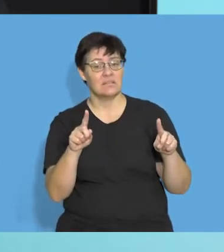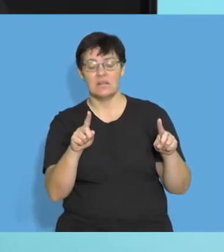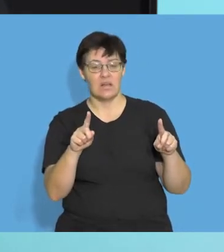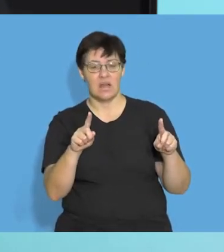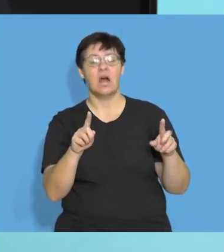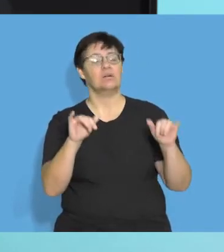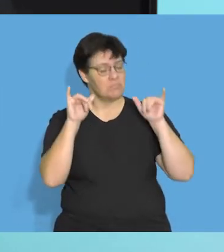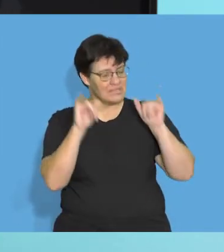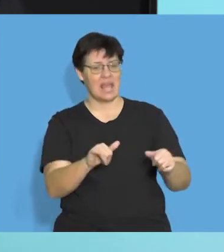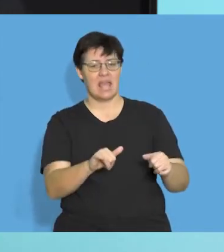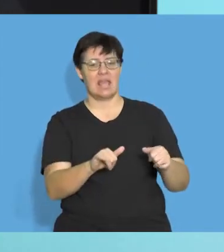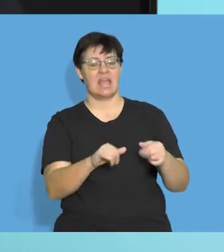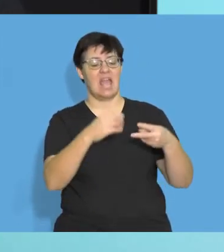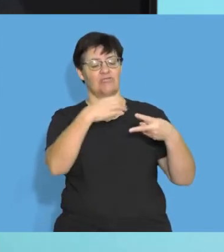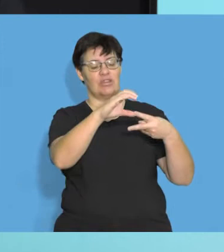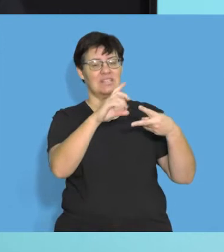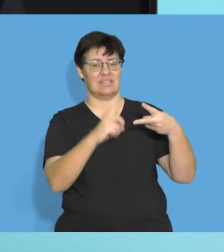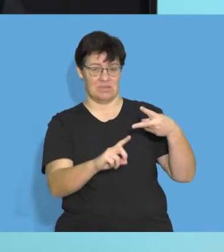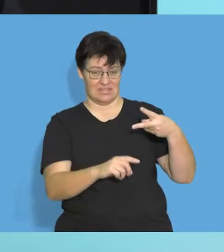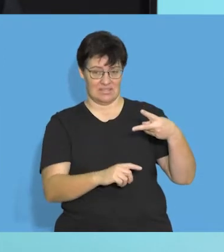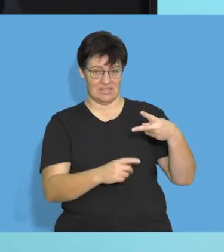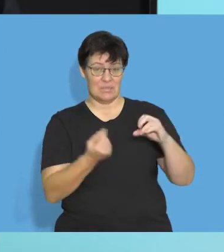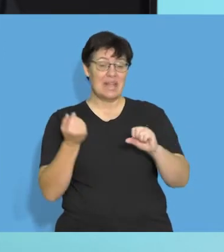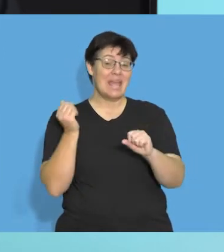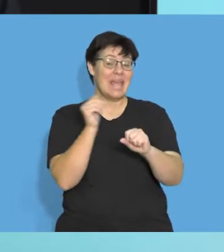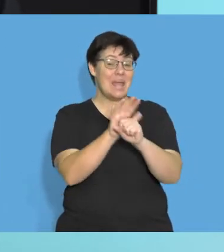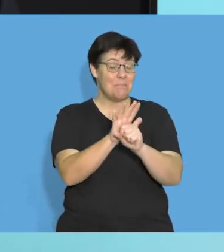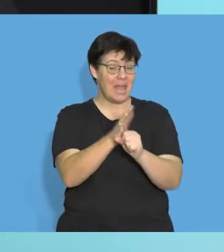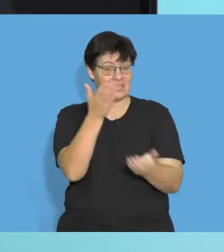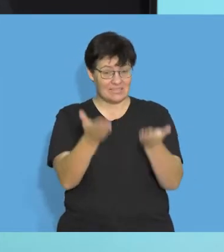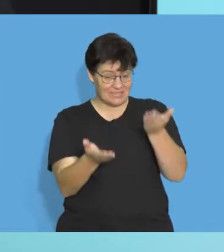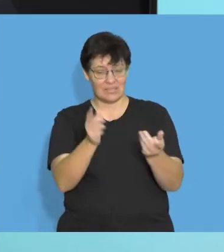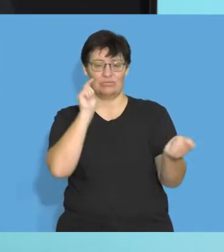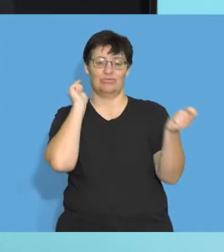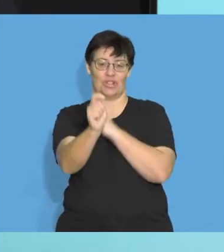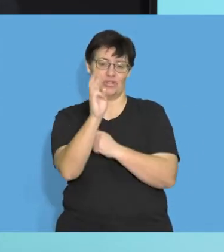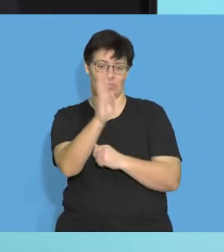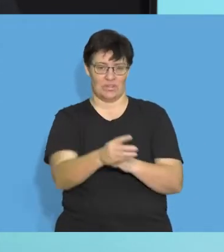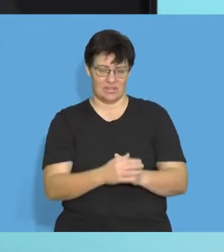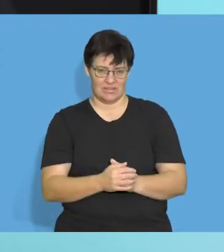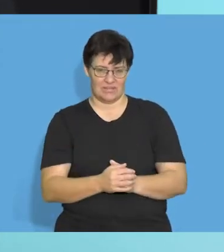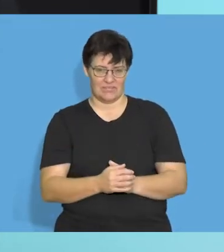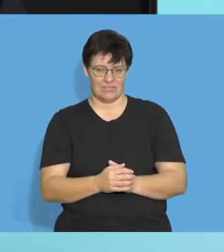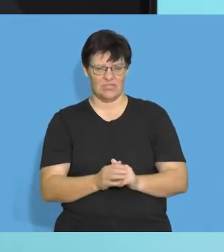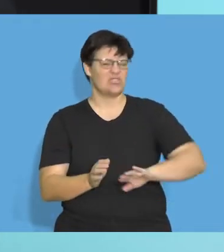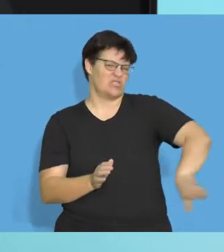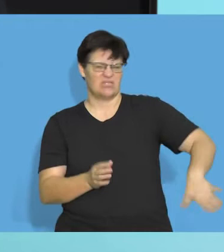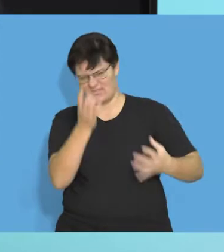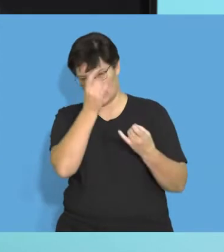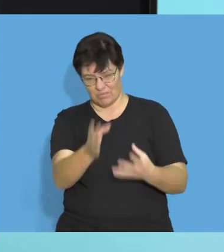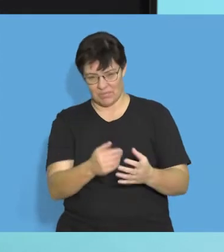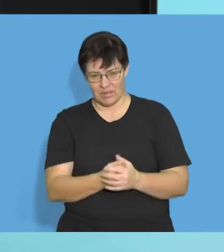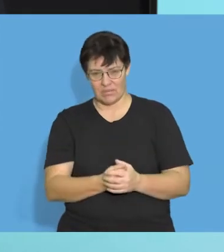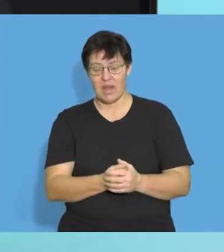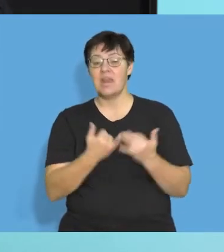doesn't change, but the impact on the accounting equation will change. Okay, but this is just a side dish where we're